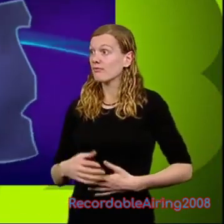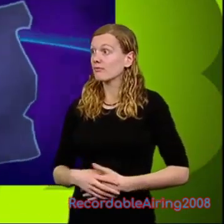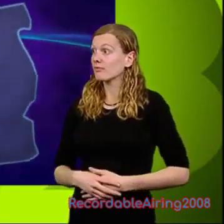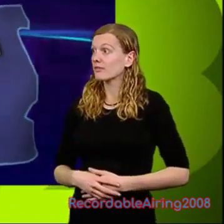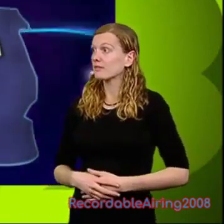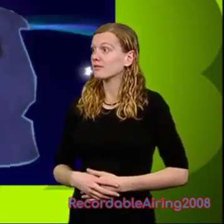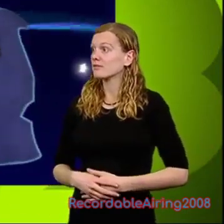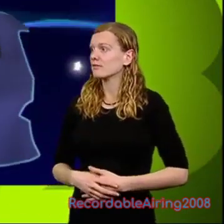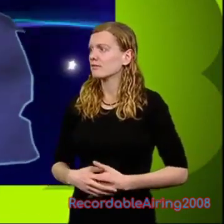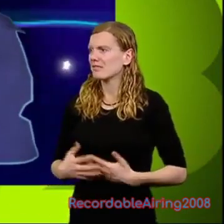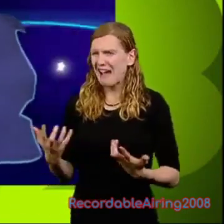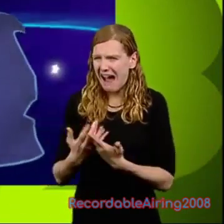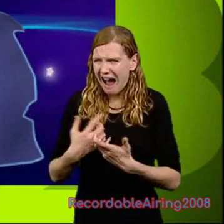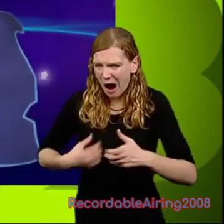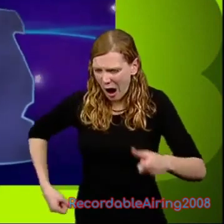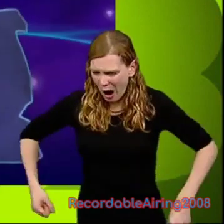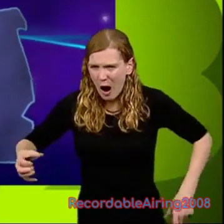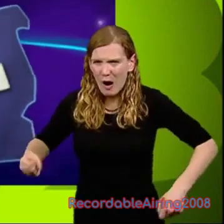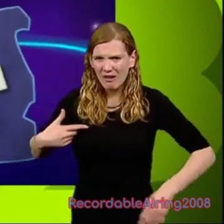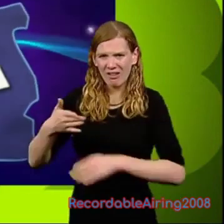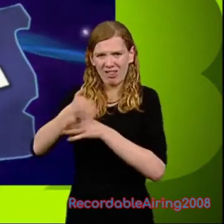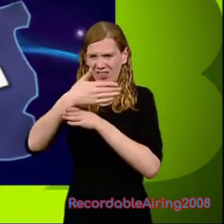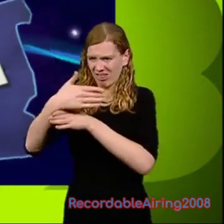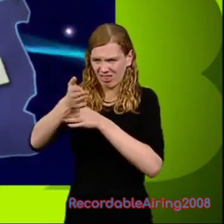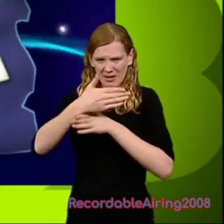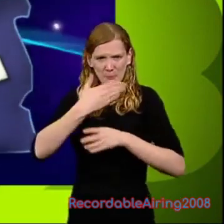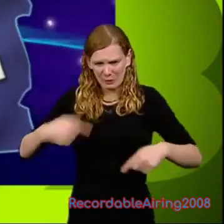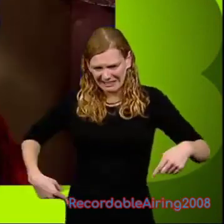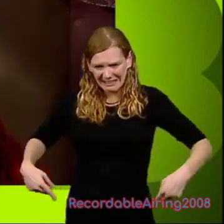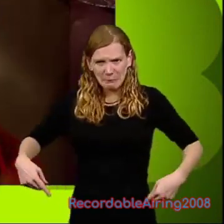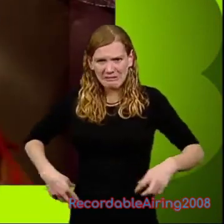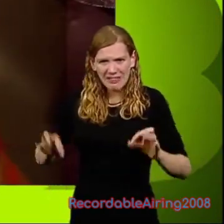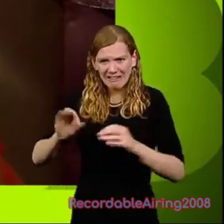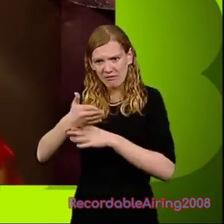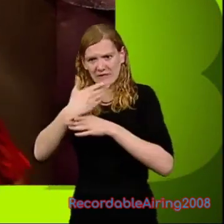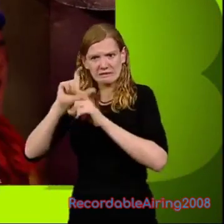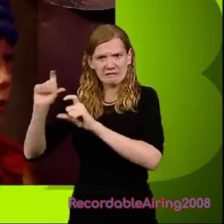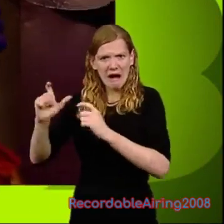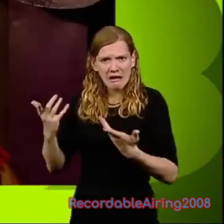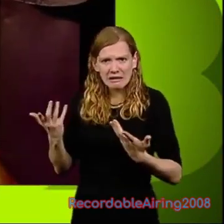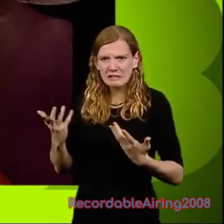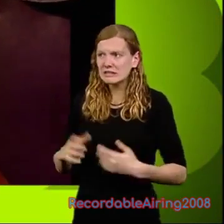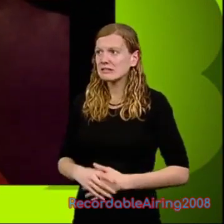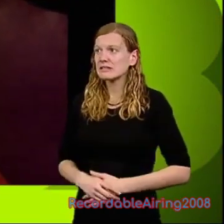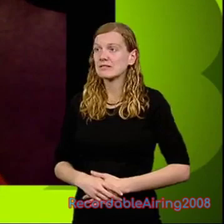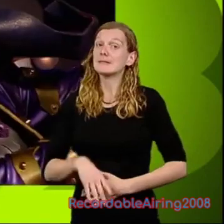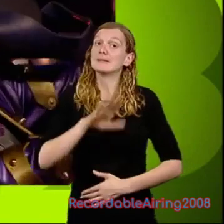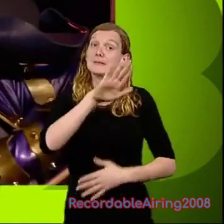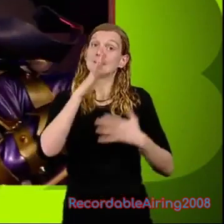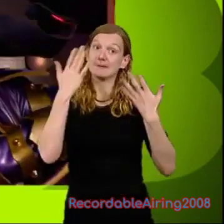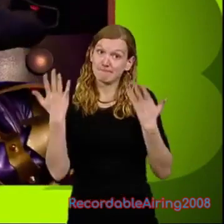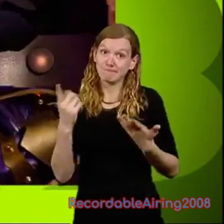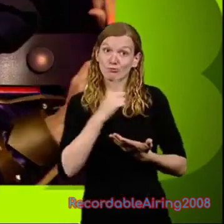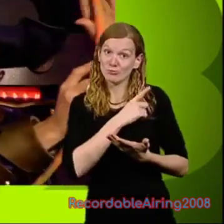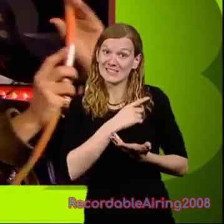I supposed to hula? I've got no hips! Well, whatever the reason for hulaing, you are